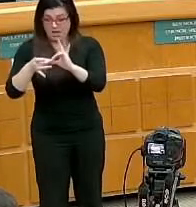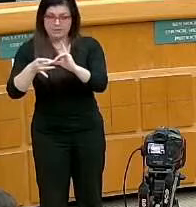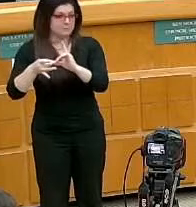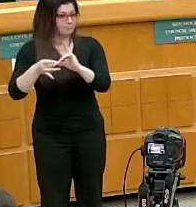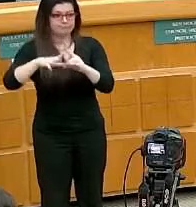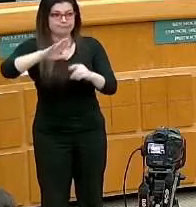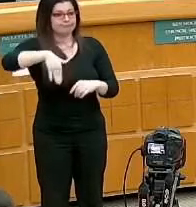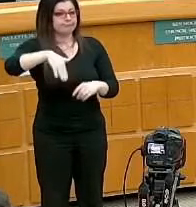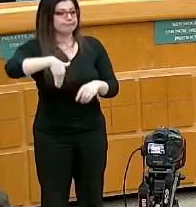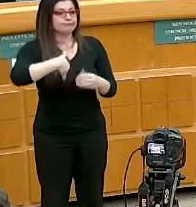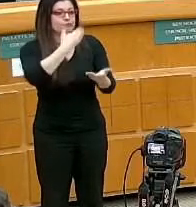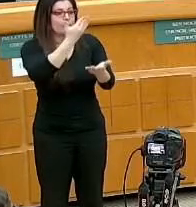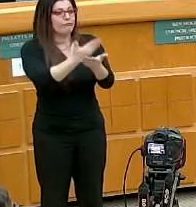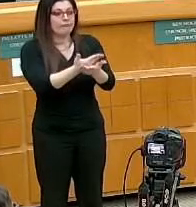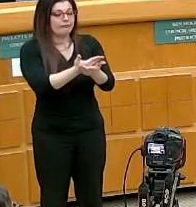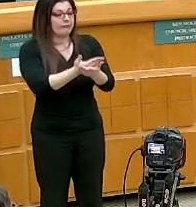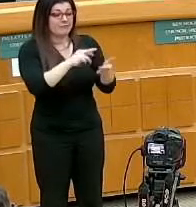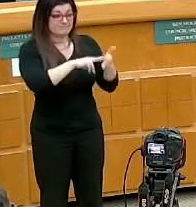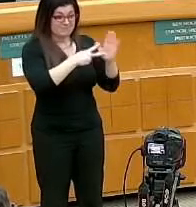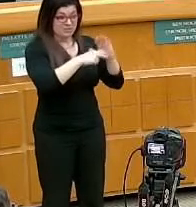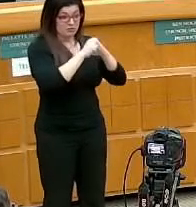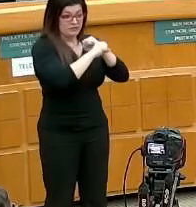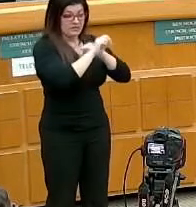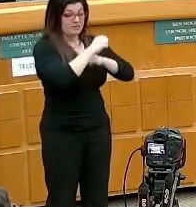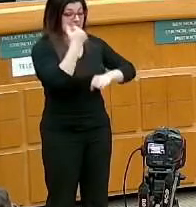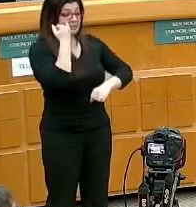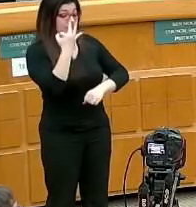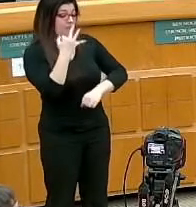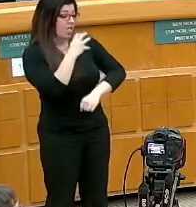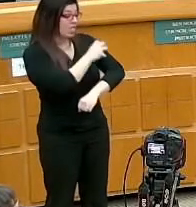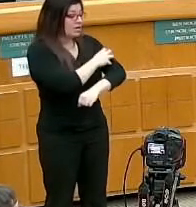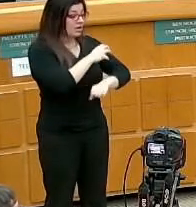this time, we don't have that association between the 2.